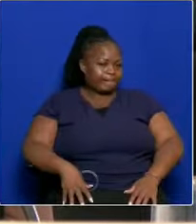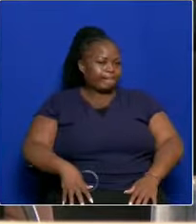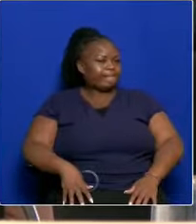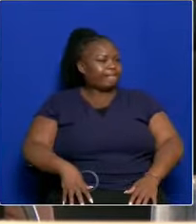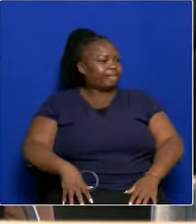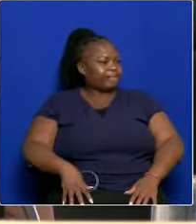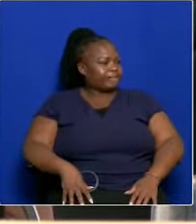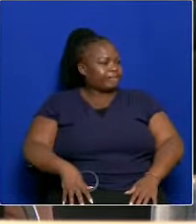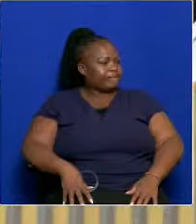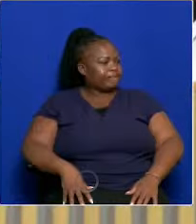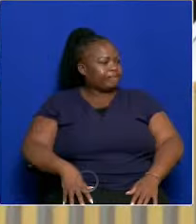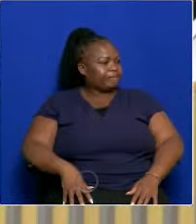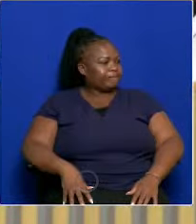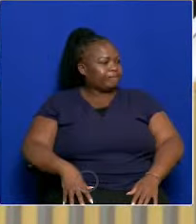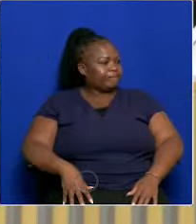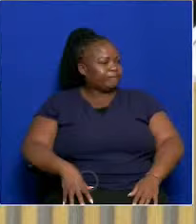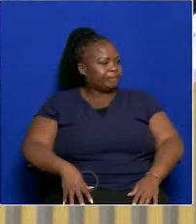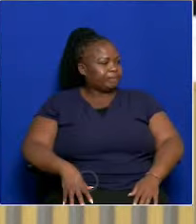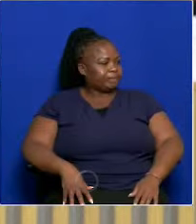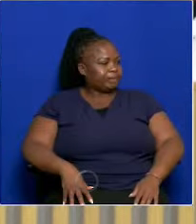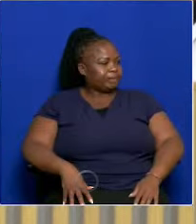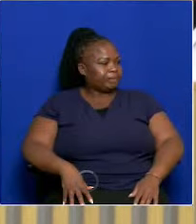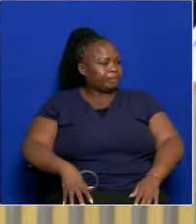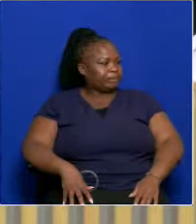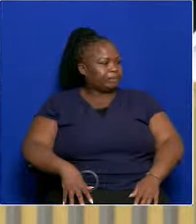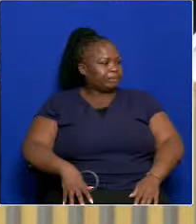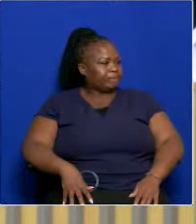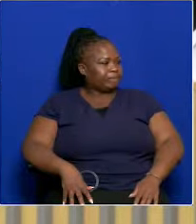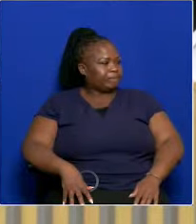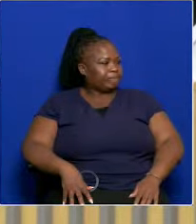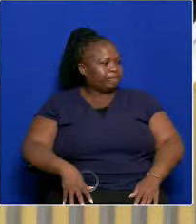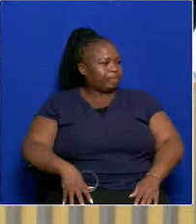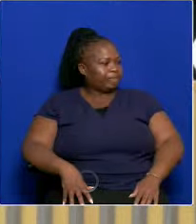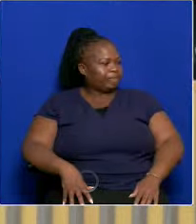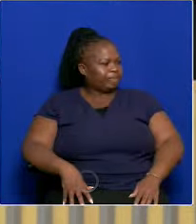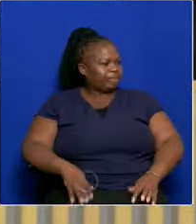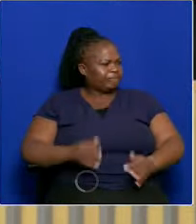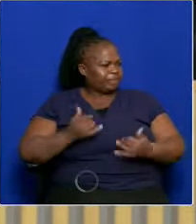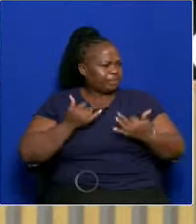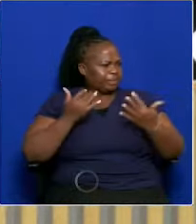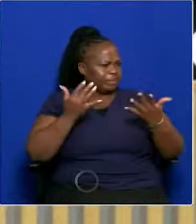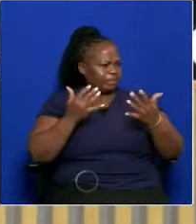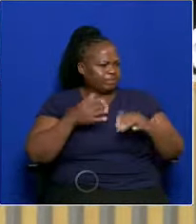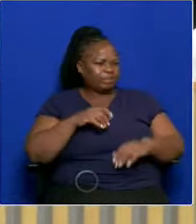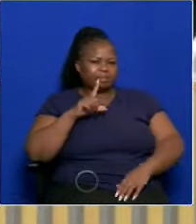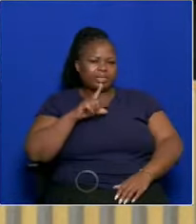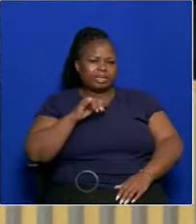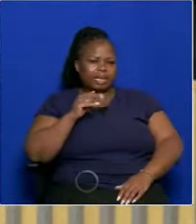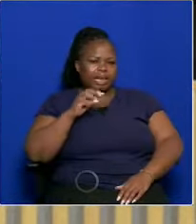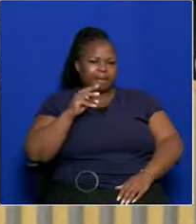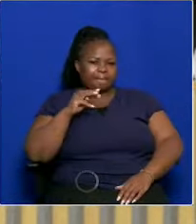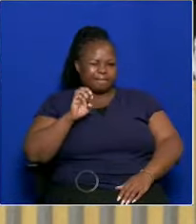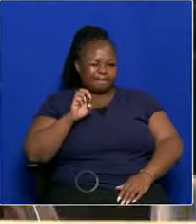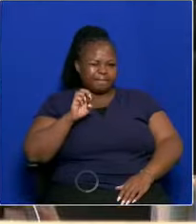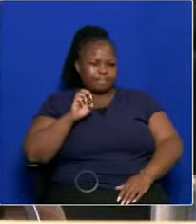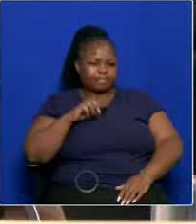yield. And the green is probably lime. Oh, See, I'm one up on you. It's a lie